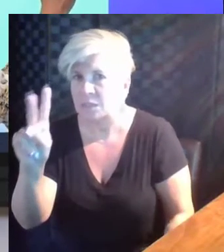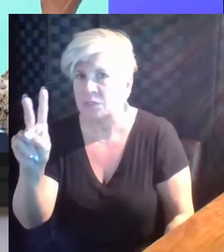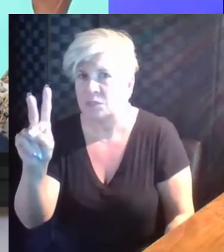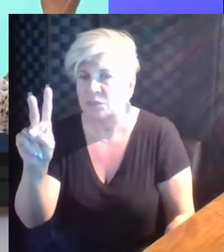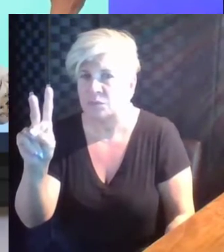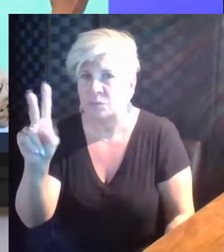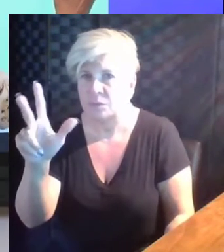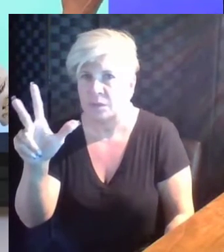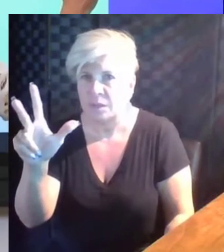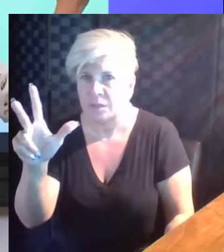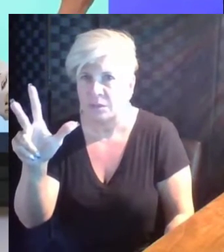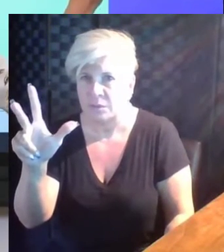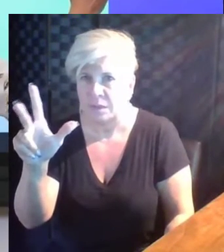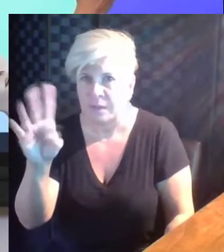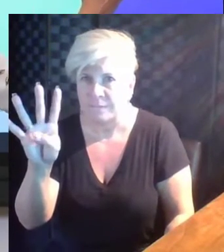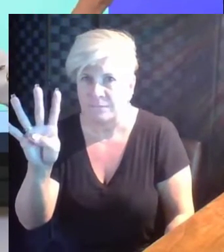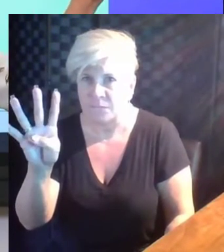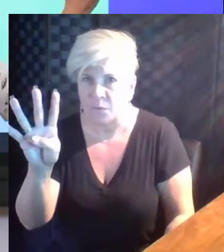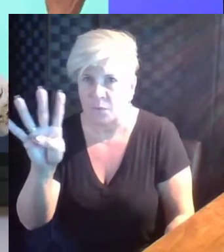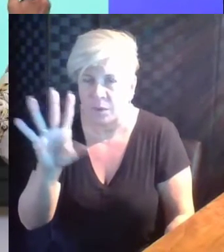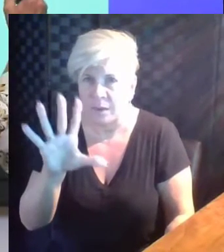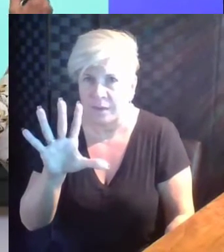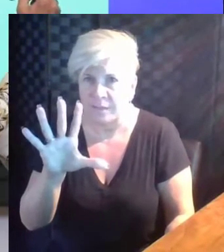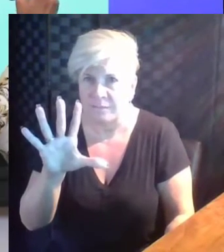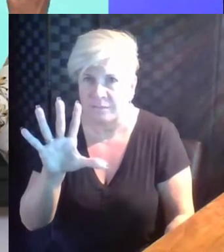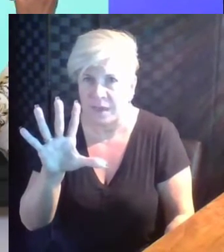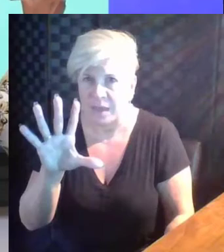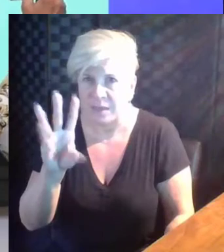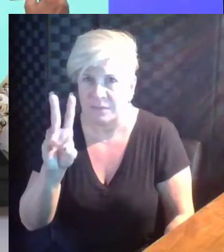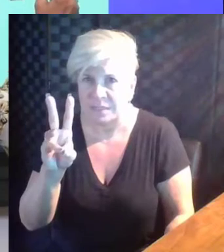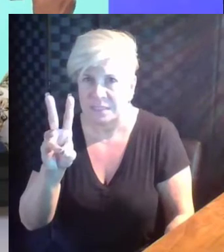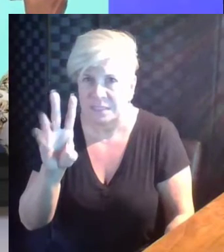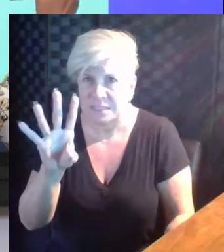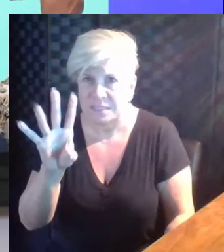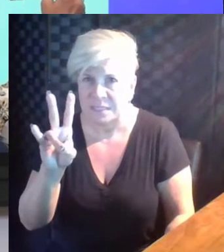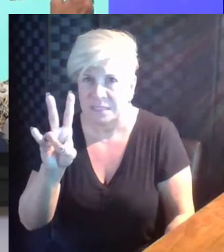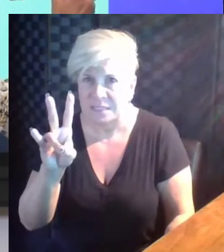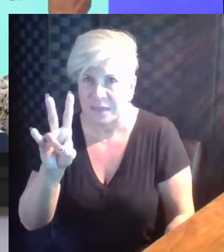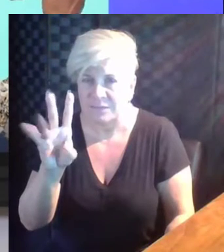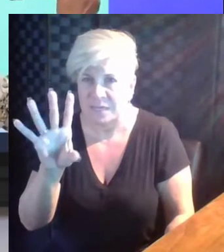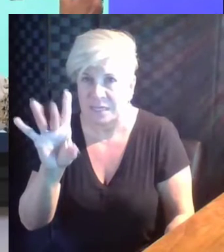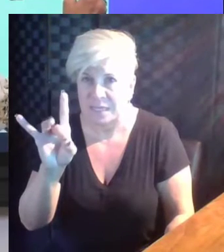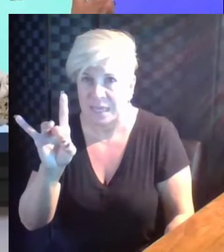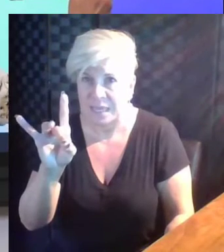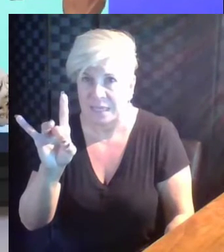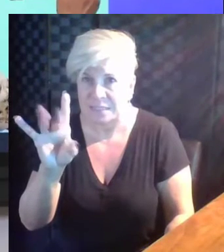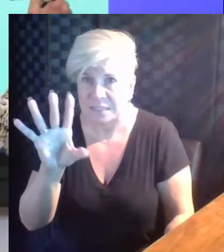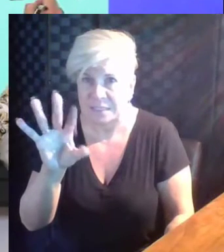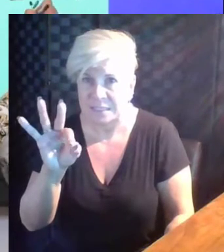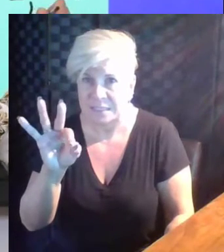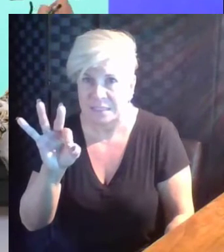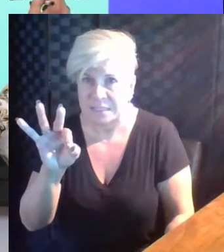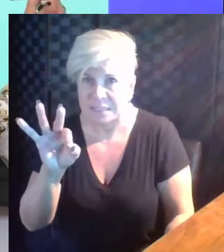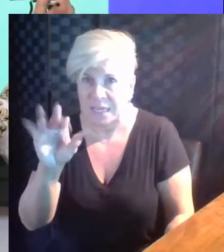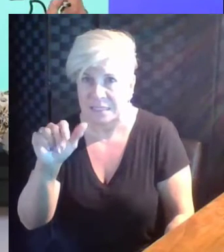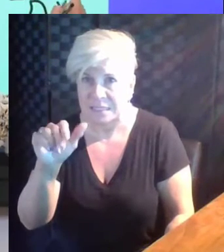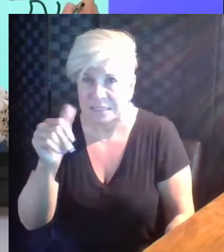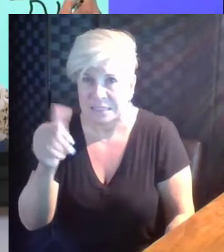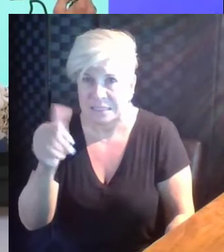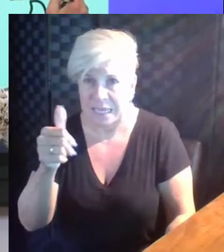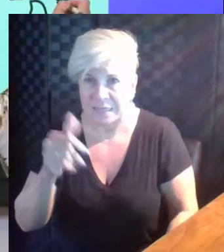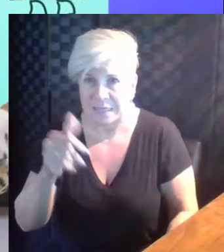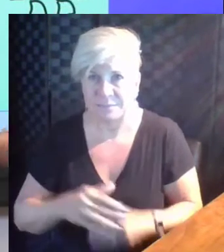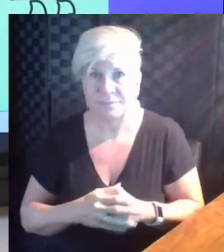1, 2, 3, 4, 5, 6, 7, 8,